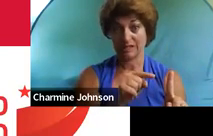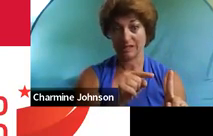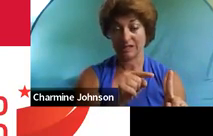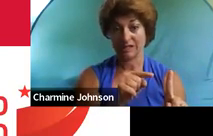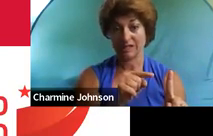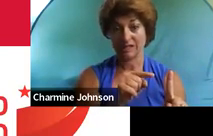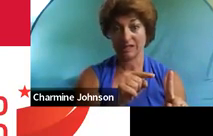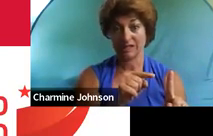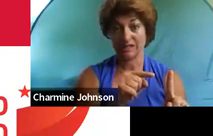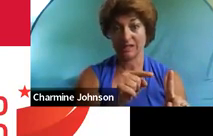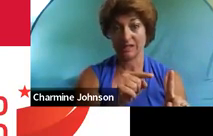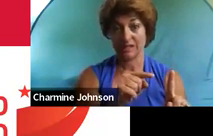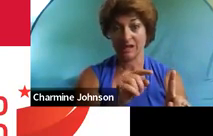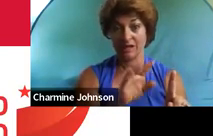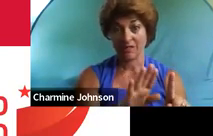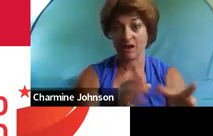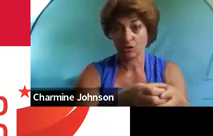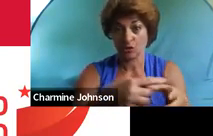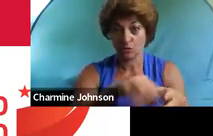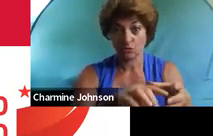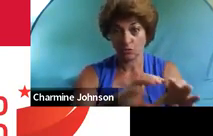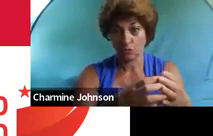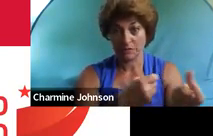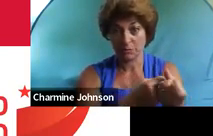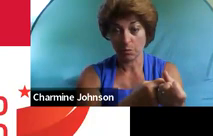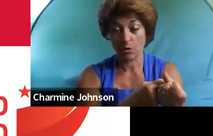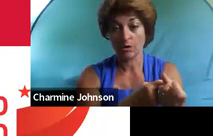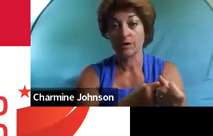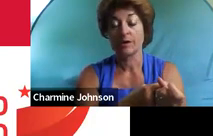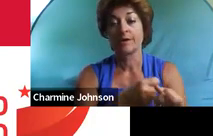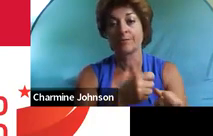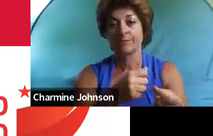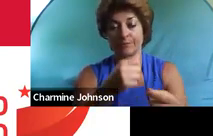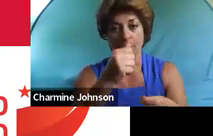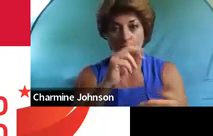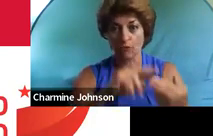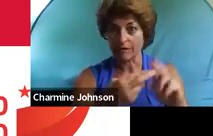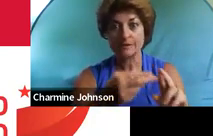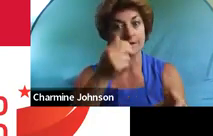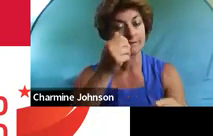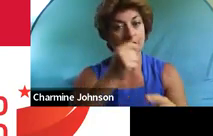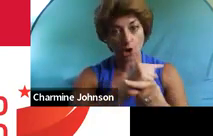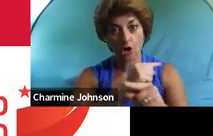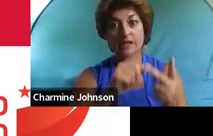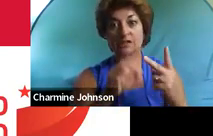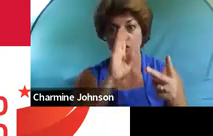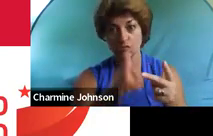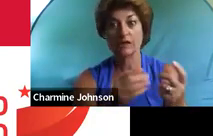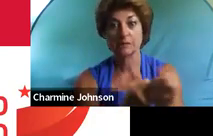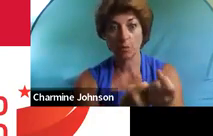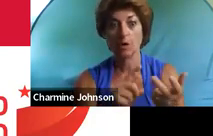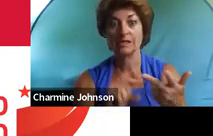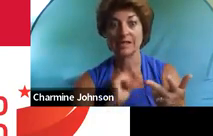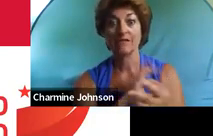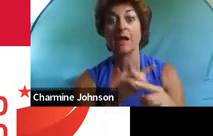circle of support, which included relatives, guardians, direct support staff. And the surveys were developed with the